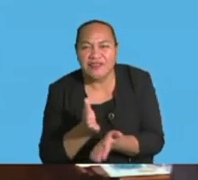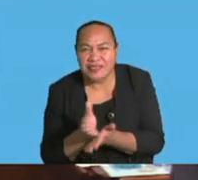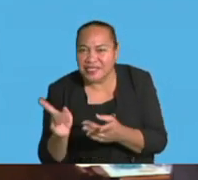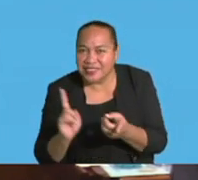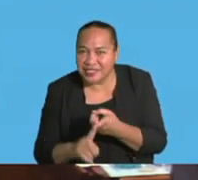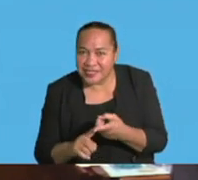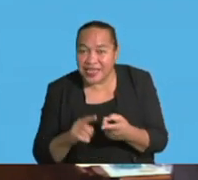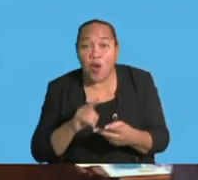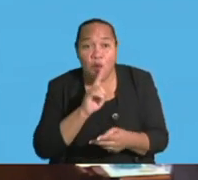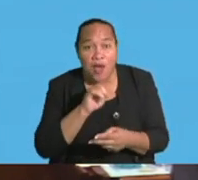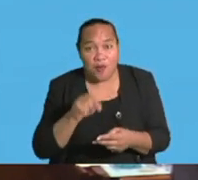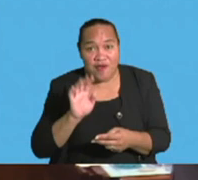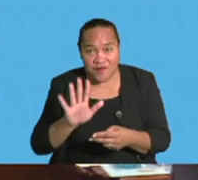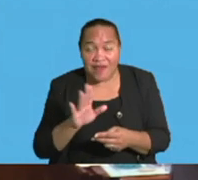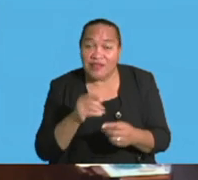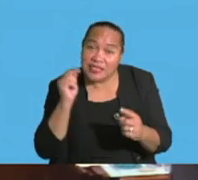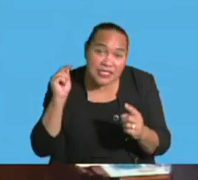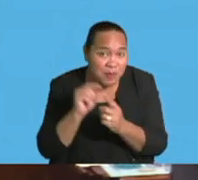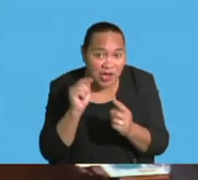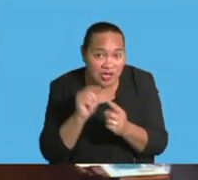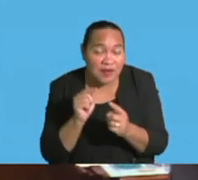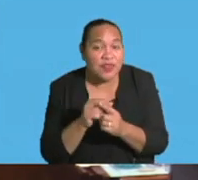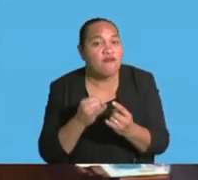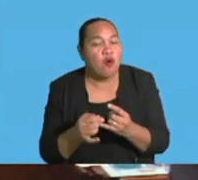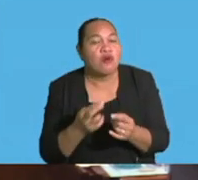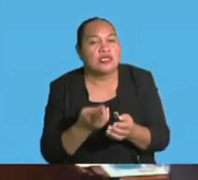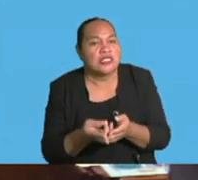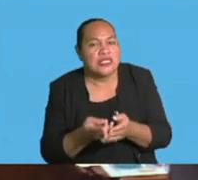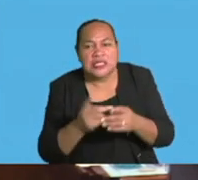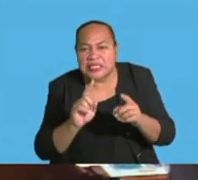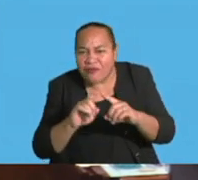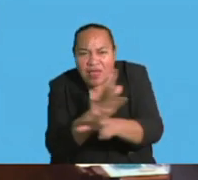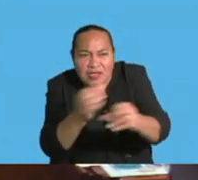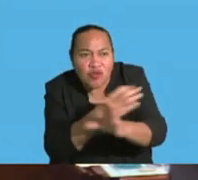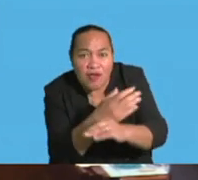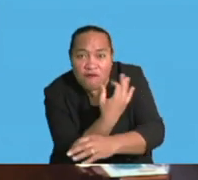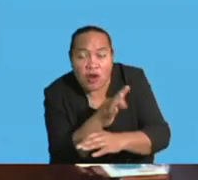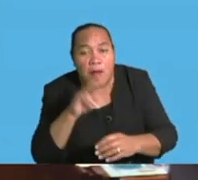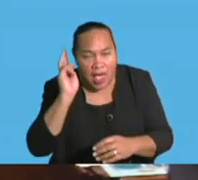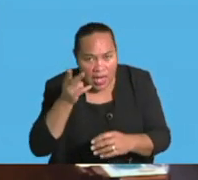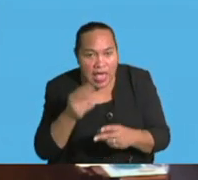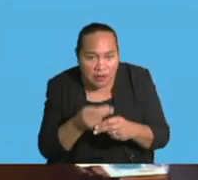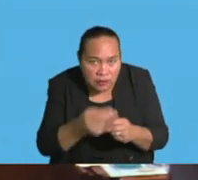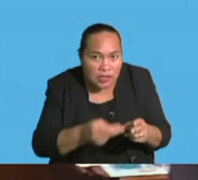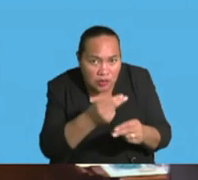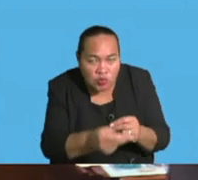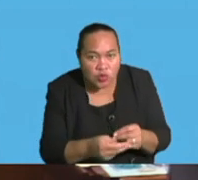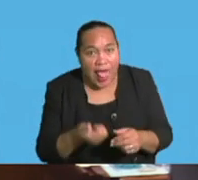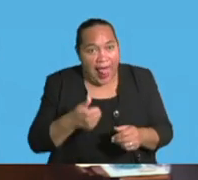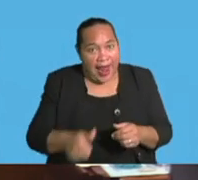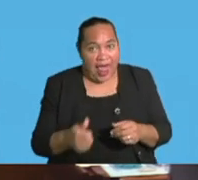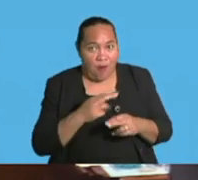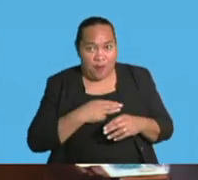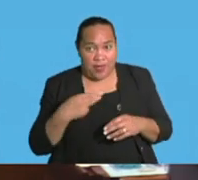$1.5 million specifically for the reforestation of degraded forests. This allocation will allow the ministry to continue